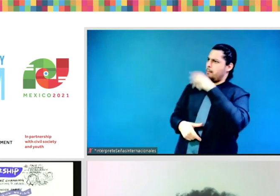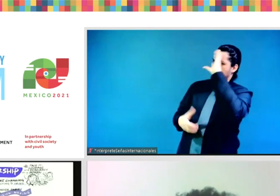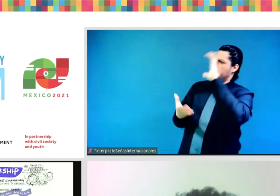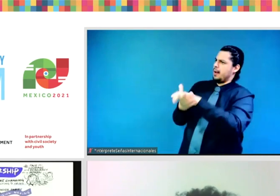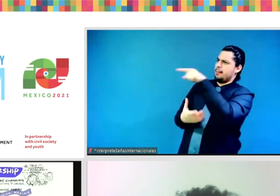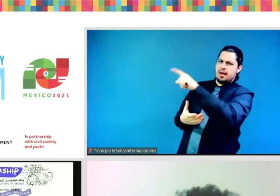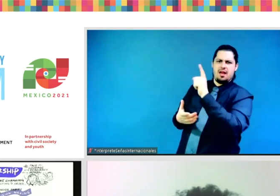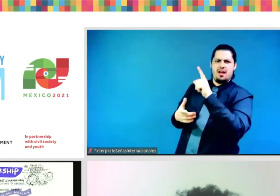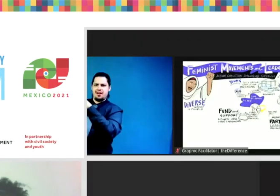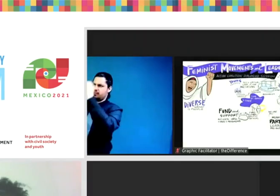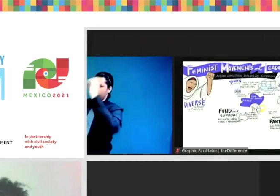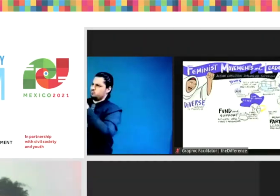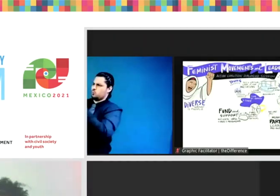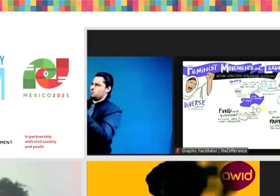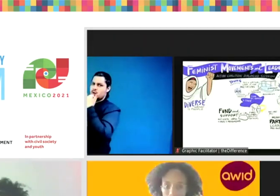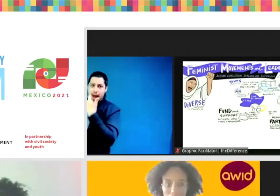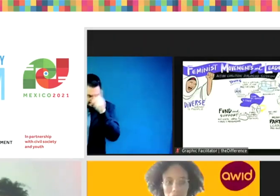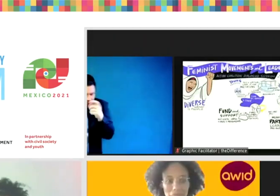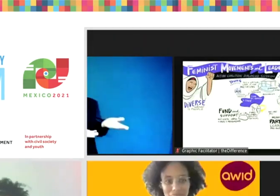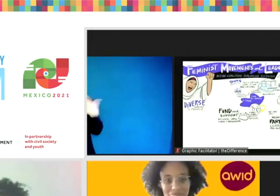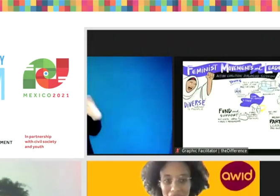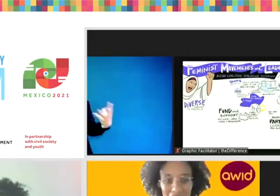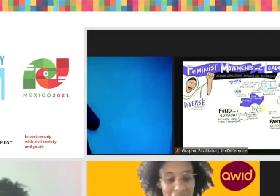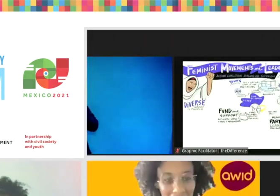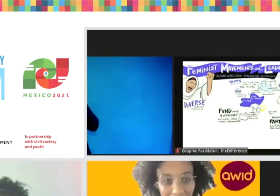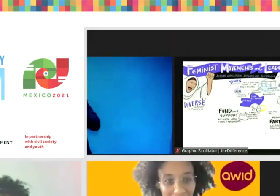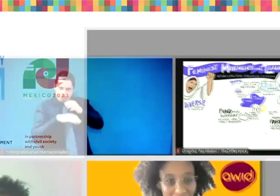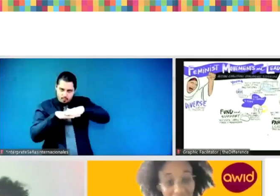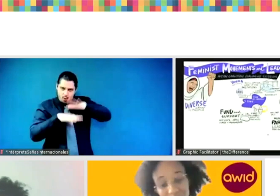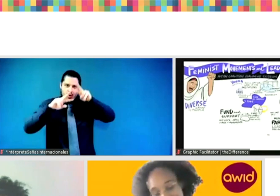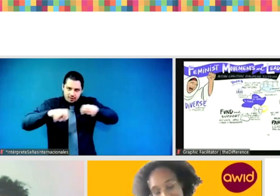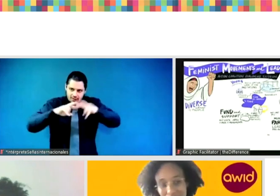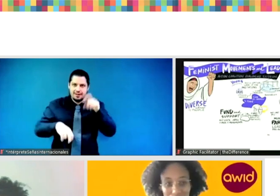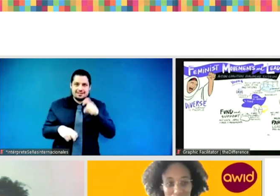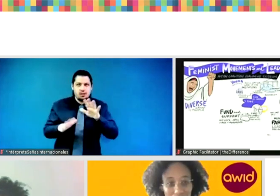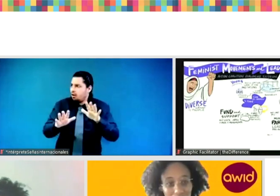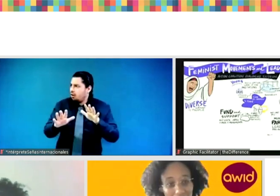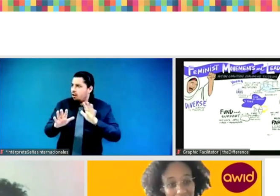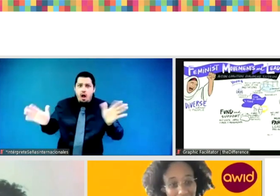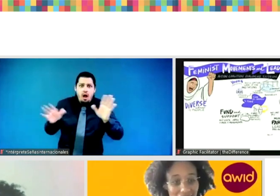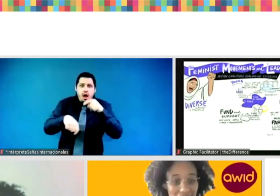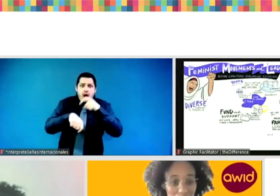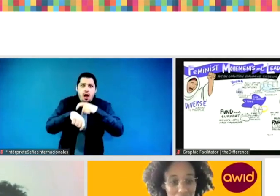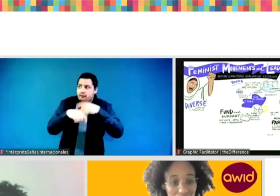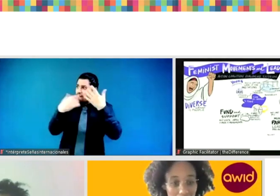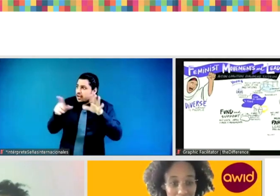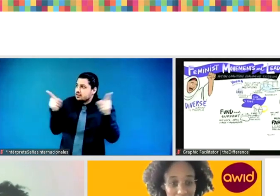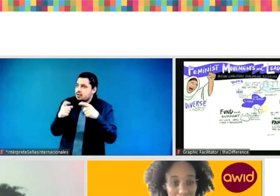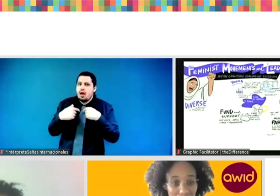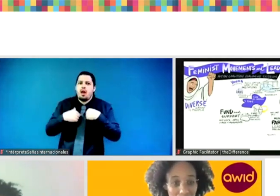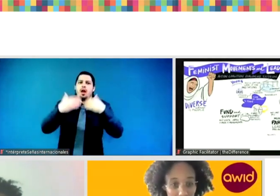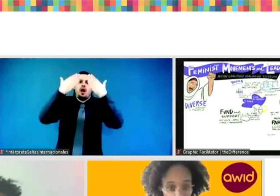lost track of time, so I'm not sure how many more minutes I have and I wanted to continue. Unfortunately, we are at the end, Shamiso, but